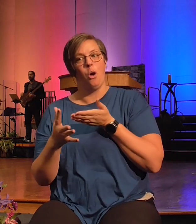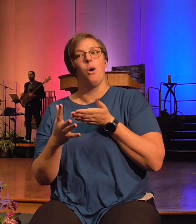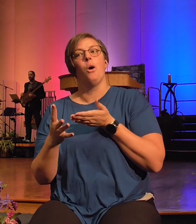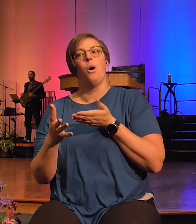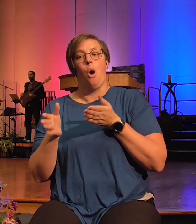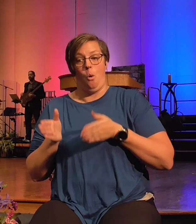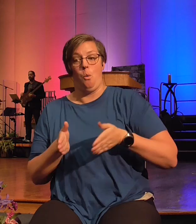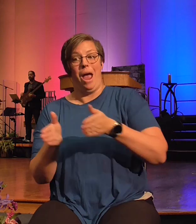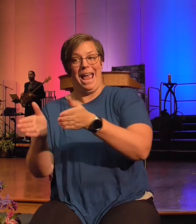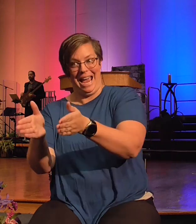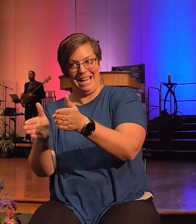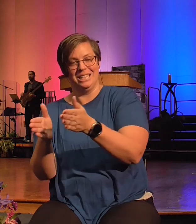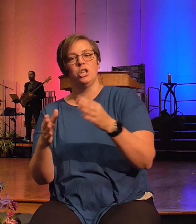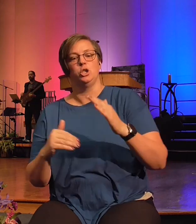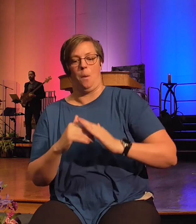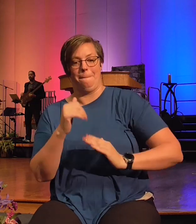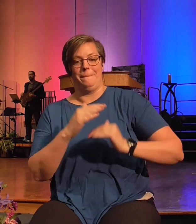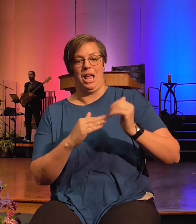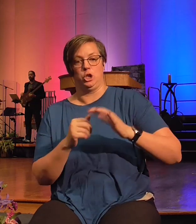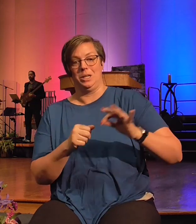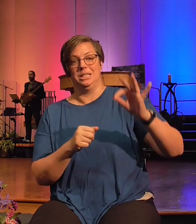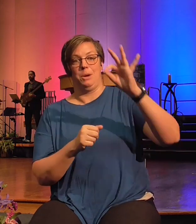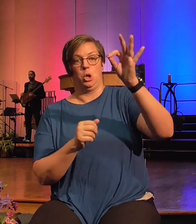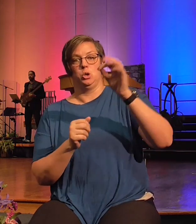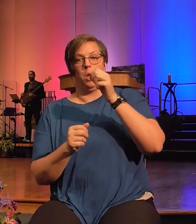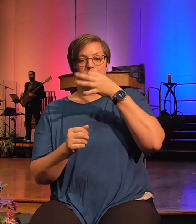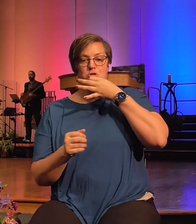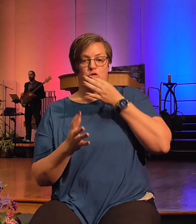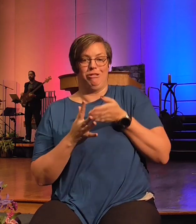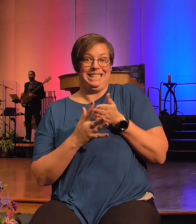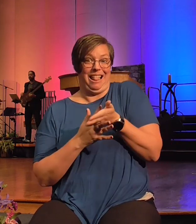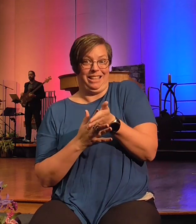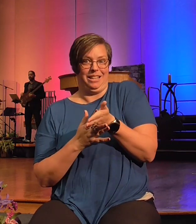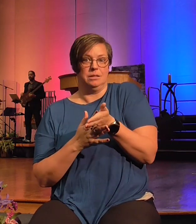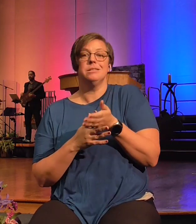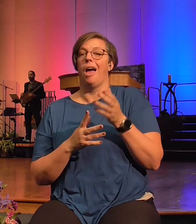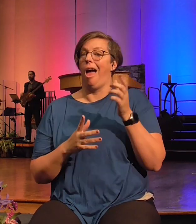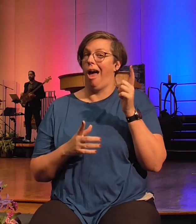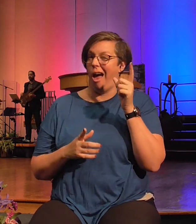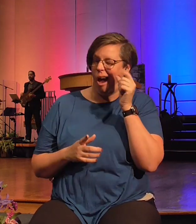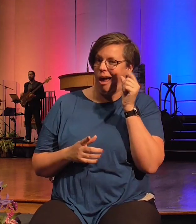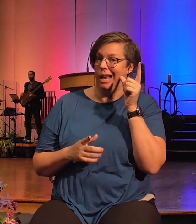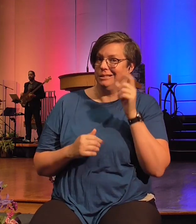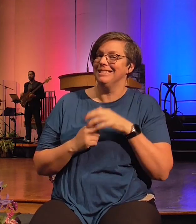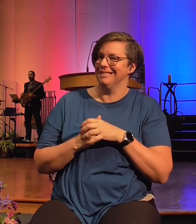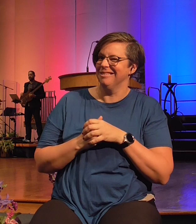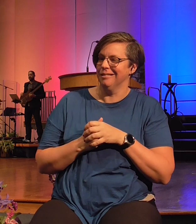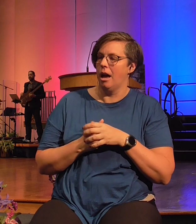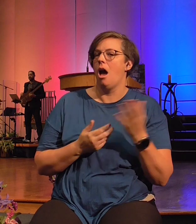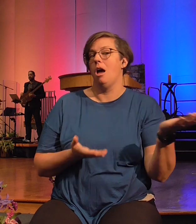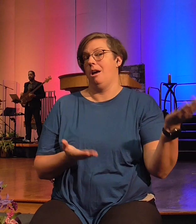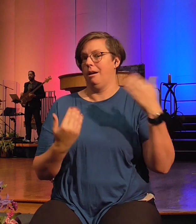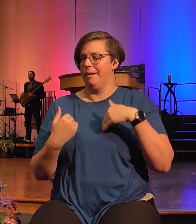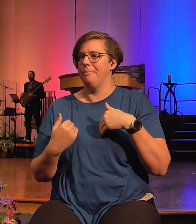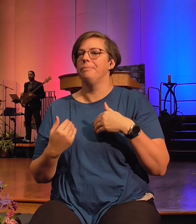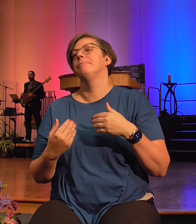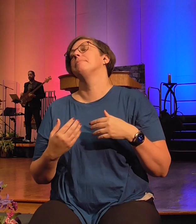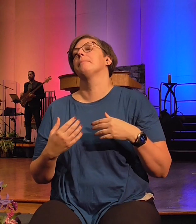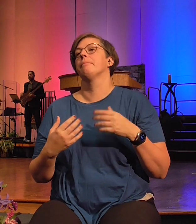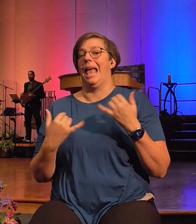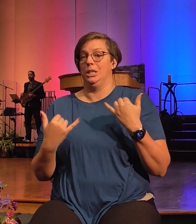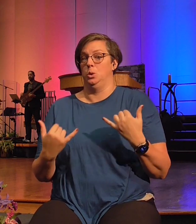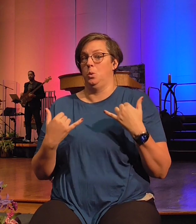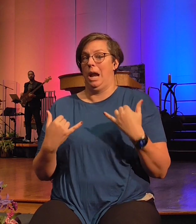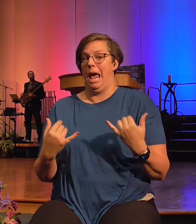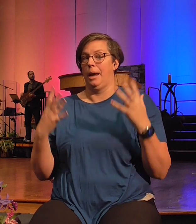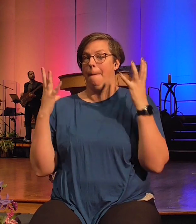hint, nudge, nudge. And I want to mention that this evening at 5 o'clock, we have our beautiful Healing Light service over in the Vote